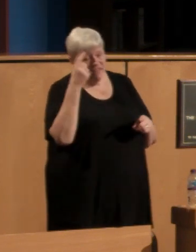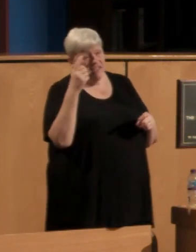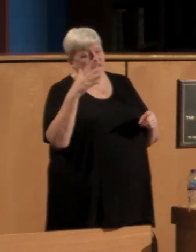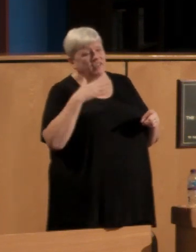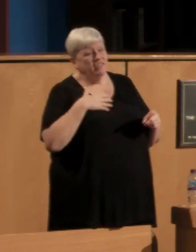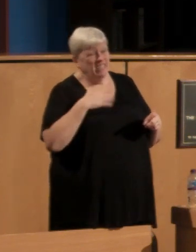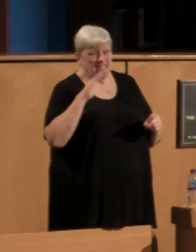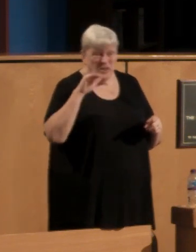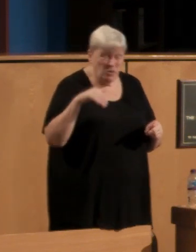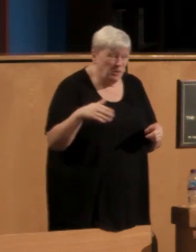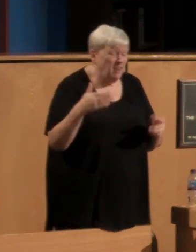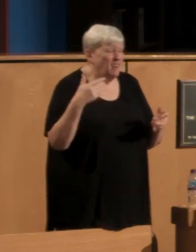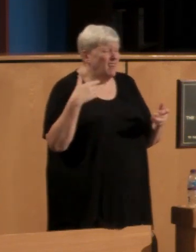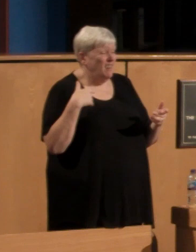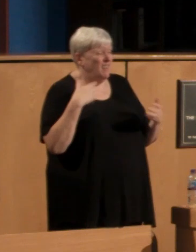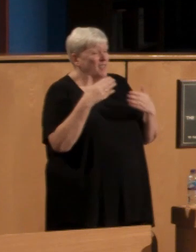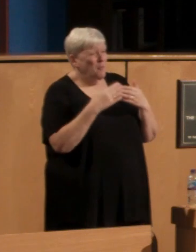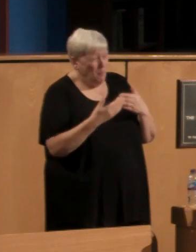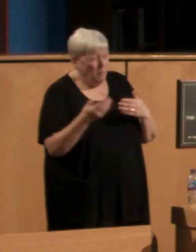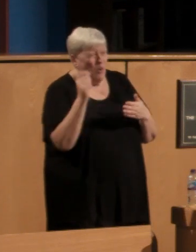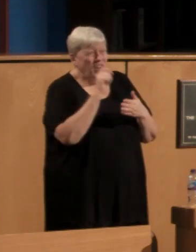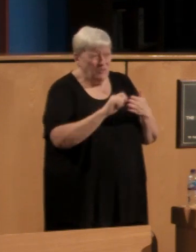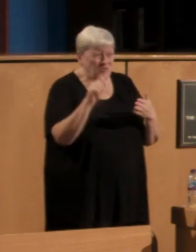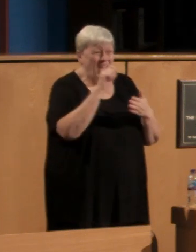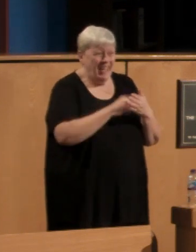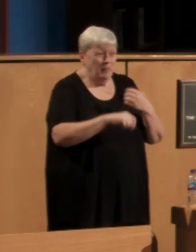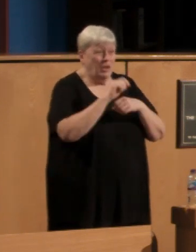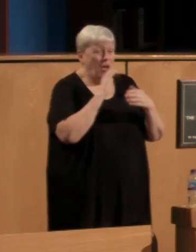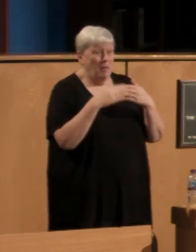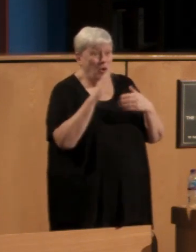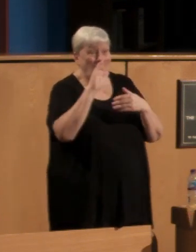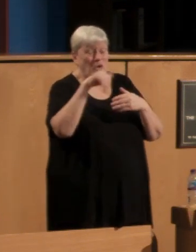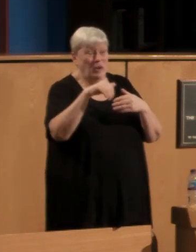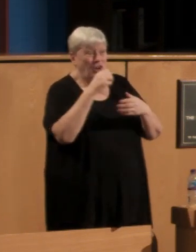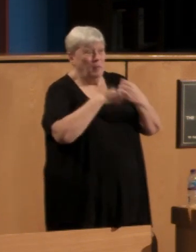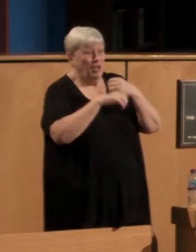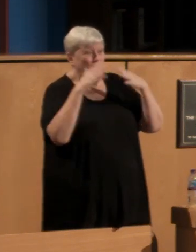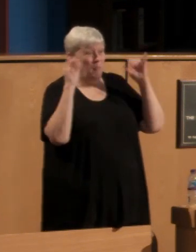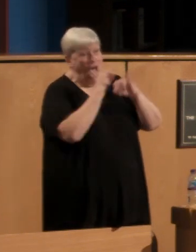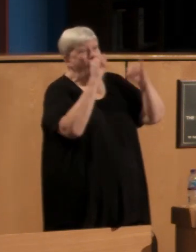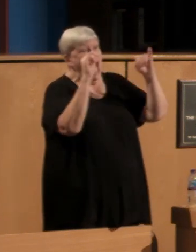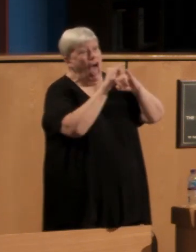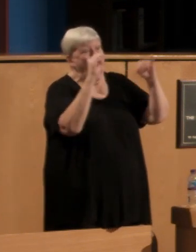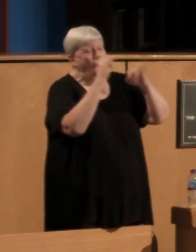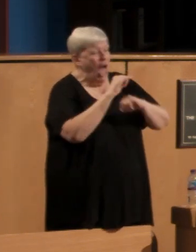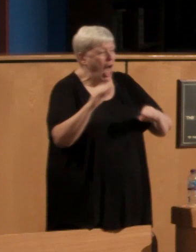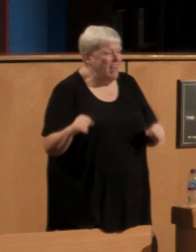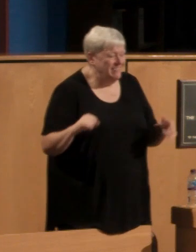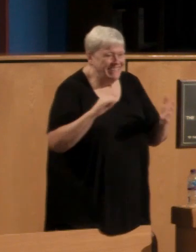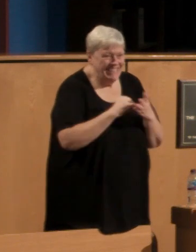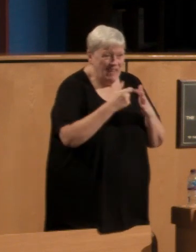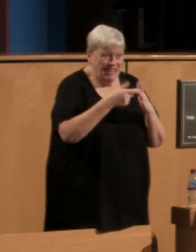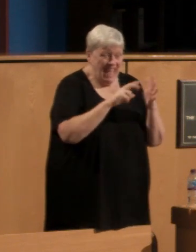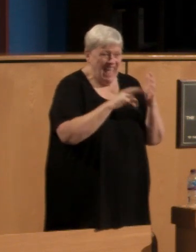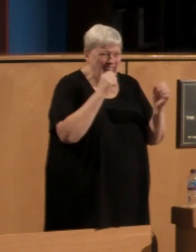just queer, and the more horror you write, the more queer you get. So any horror will eventually become queer horror. Stephen King,